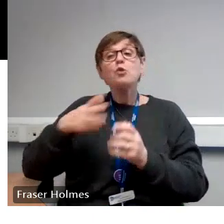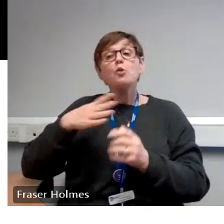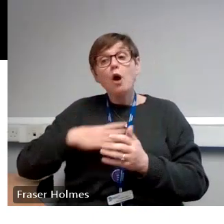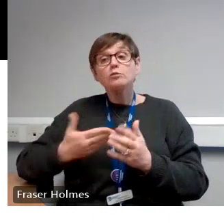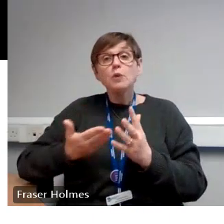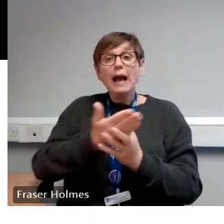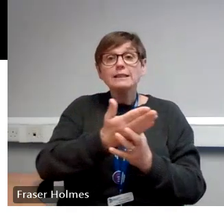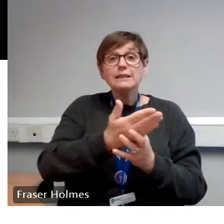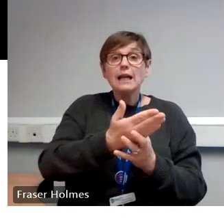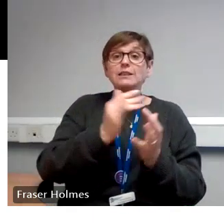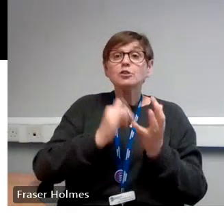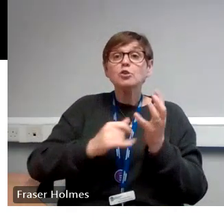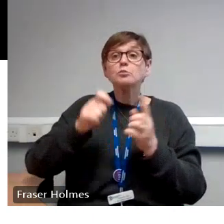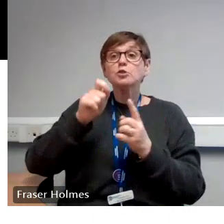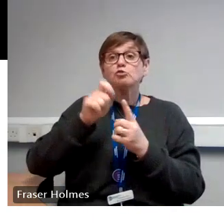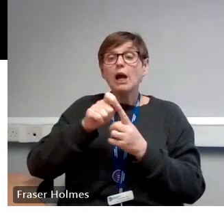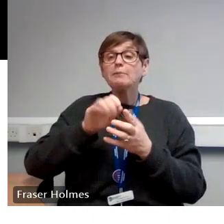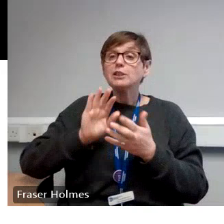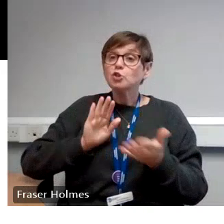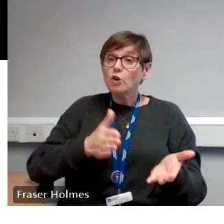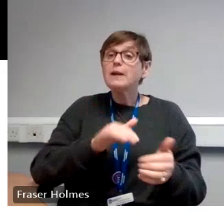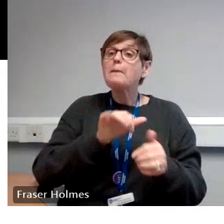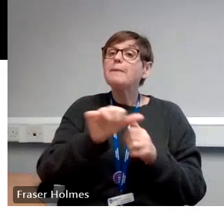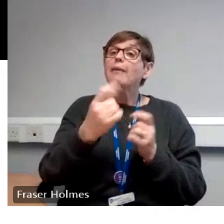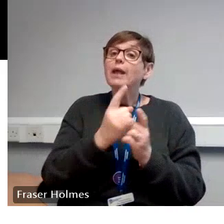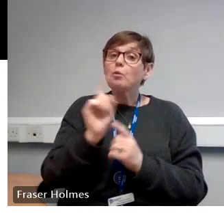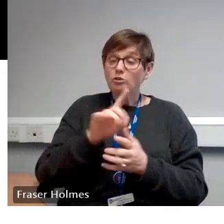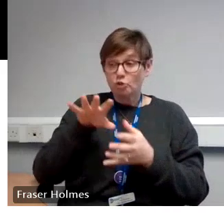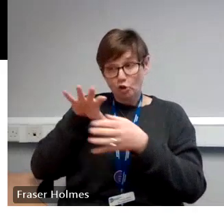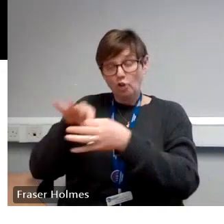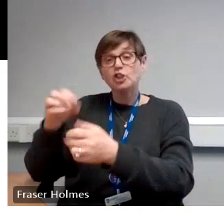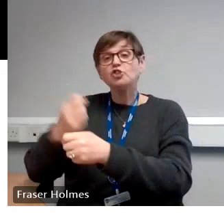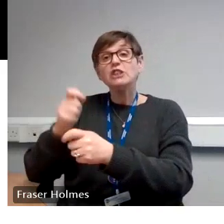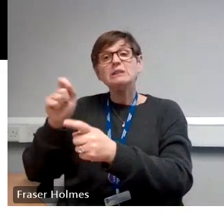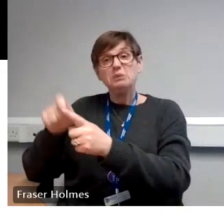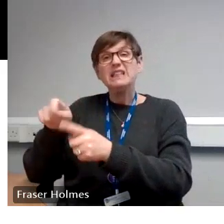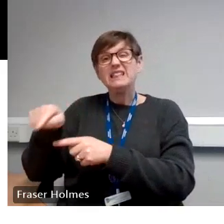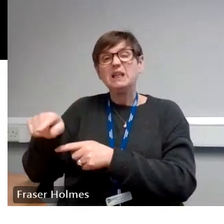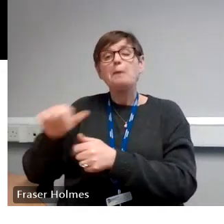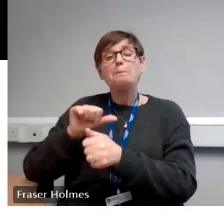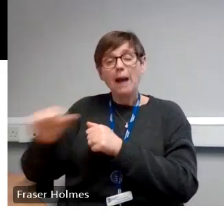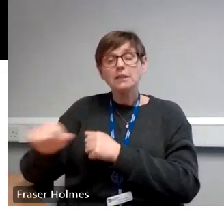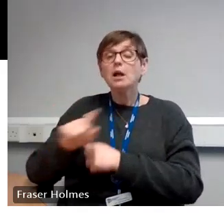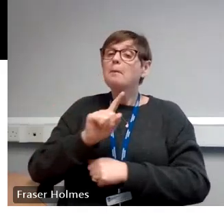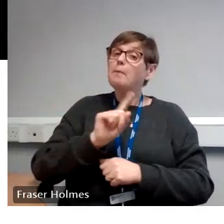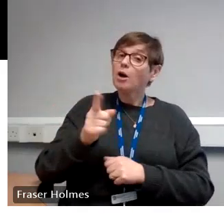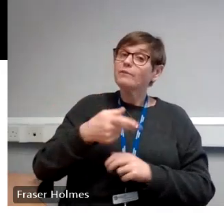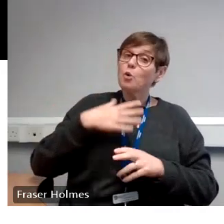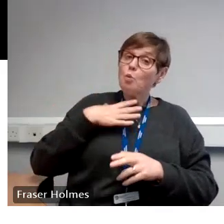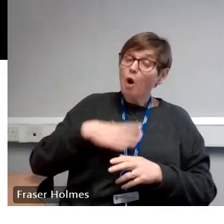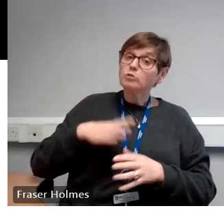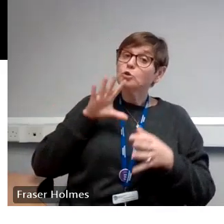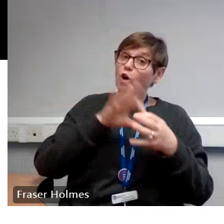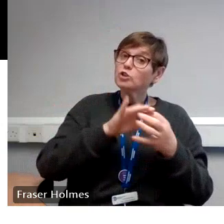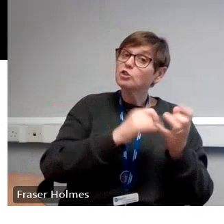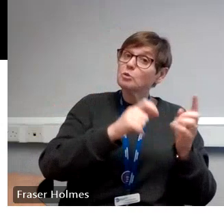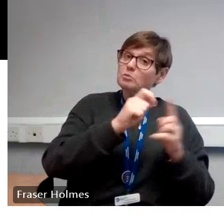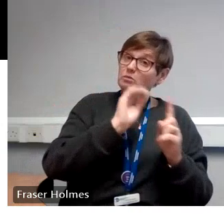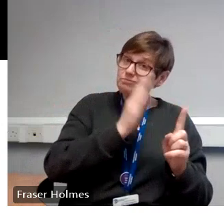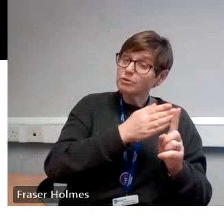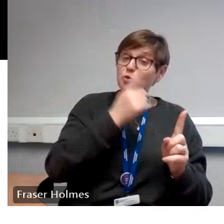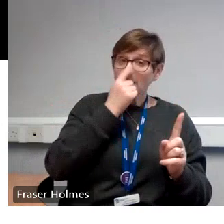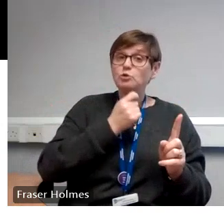social prescribing service, the best thing to do is contact your GP surgery. But if you wanted to contact a social prescriber, you could use